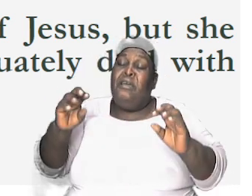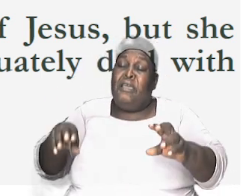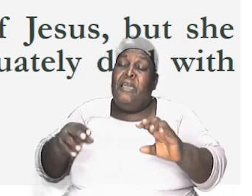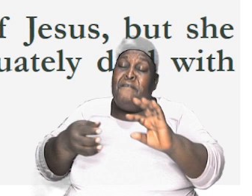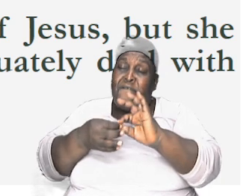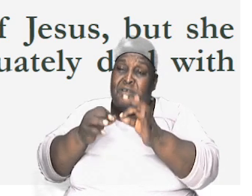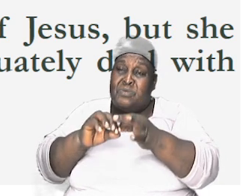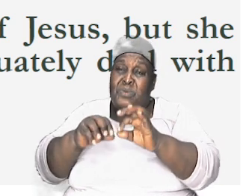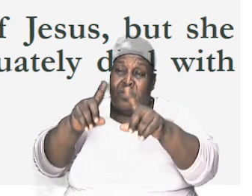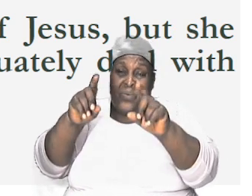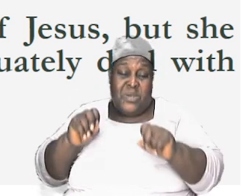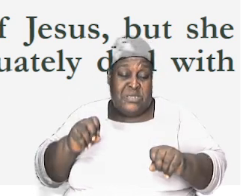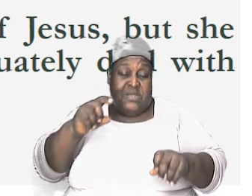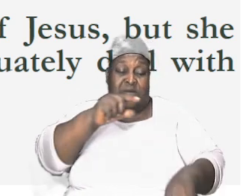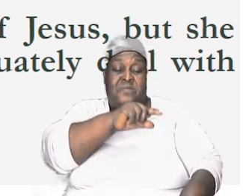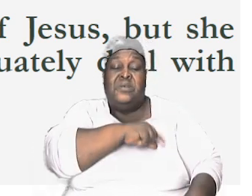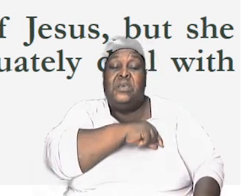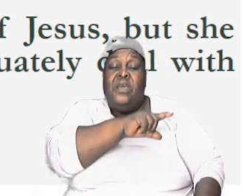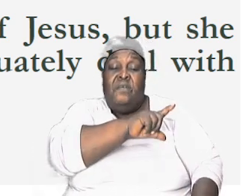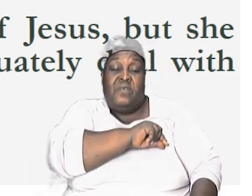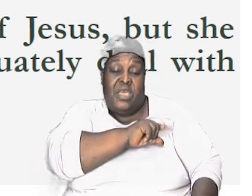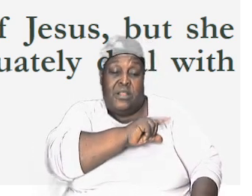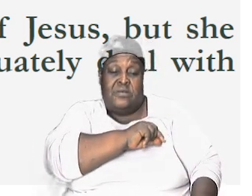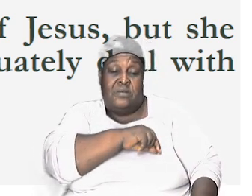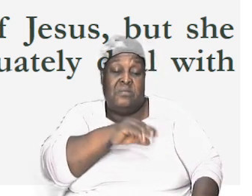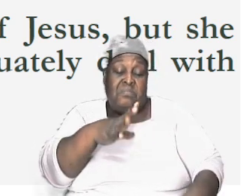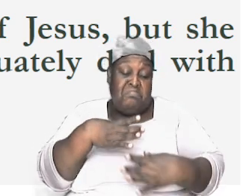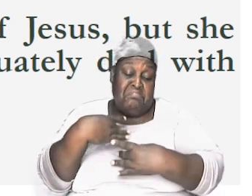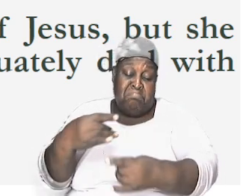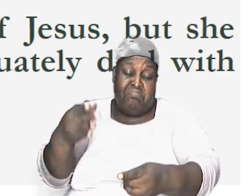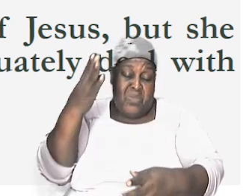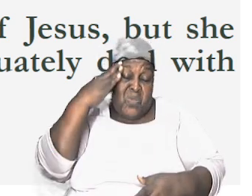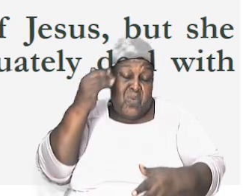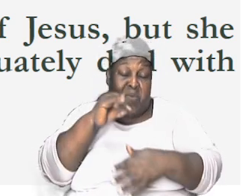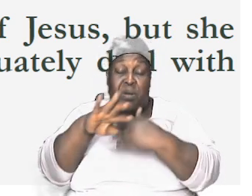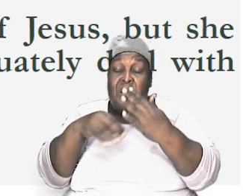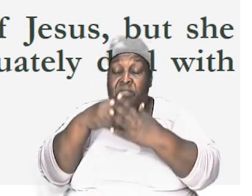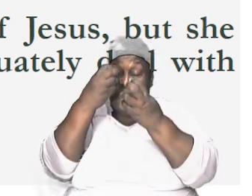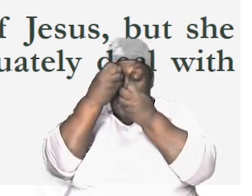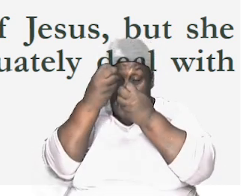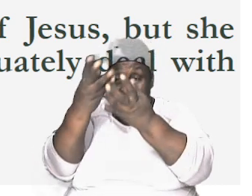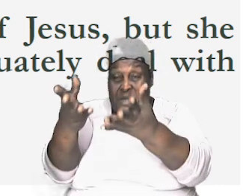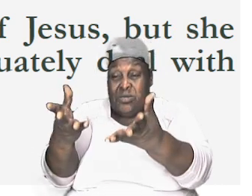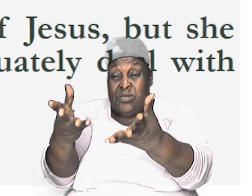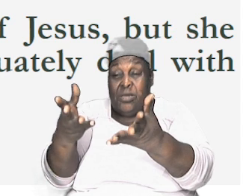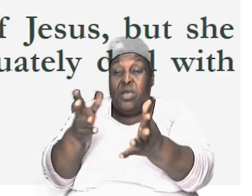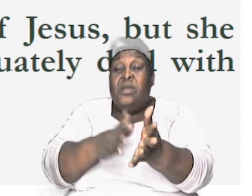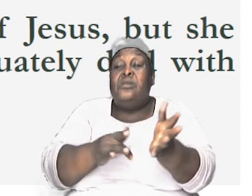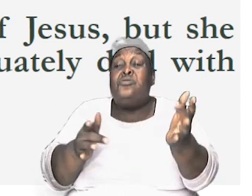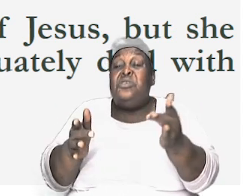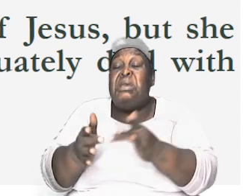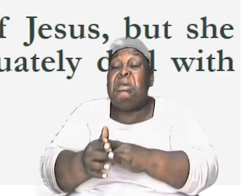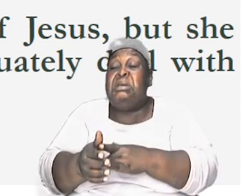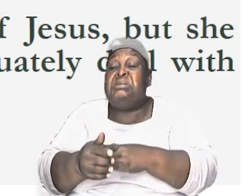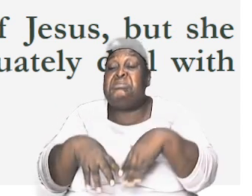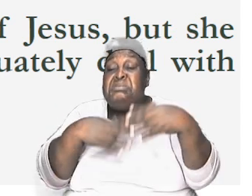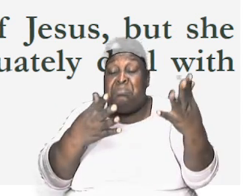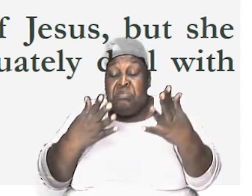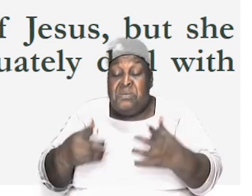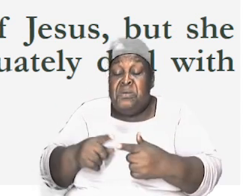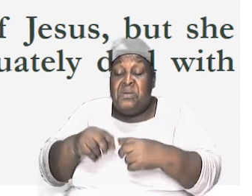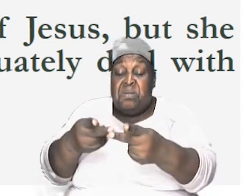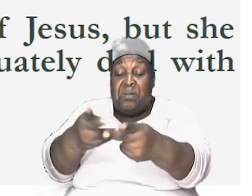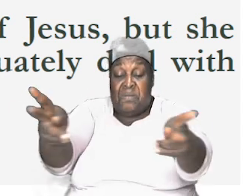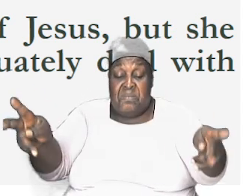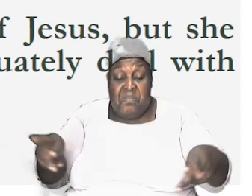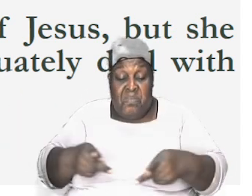guilt. It's interesting that she knew all of this information. It's interesting that Jesus brought her to a place where